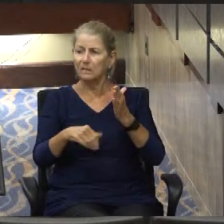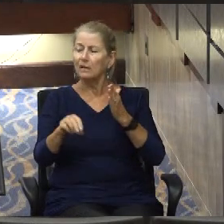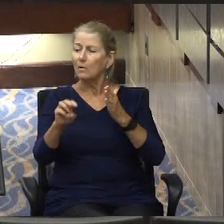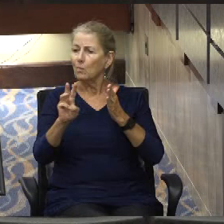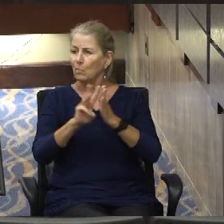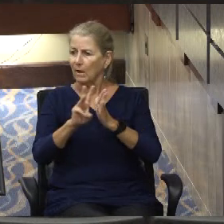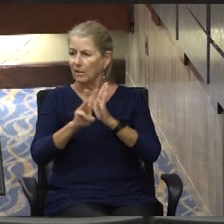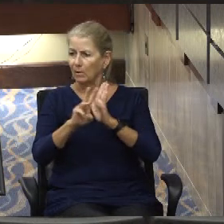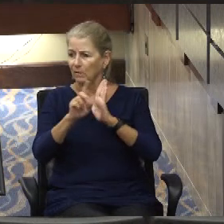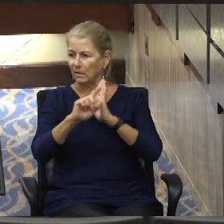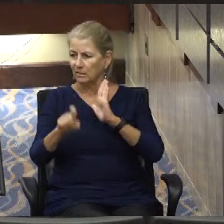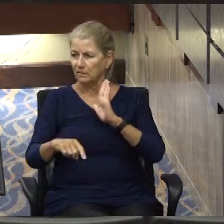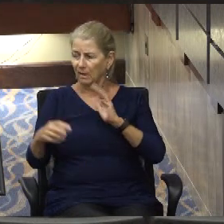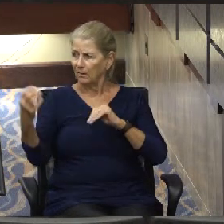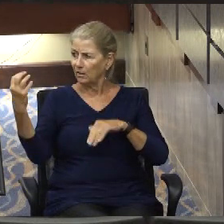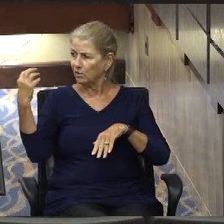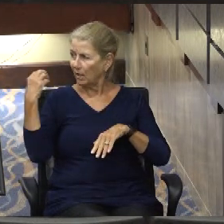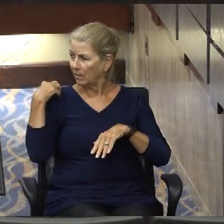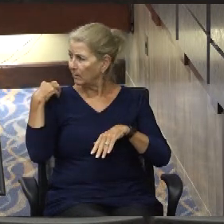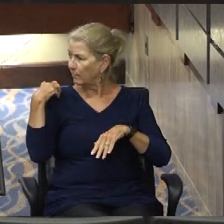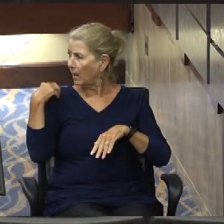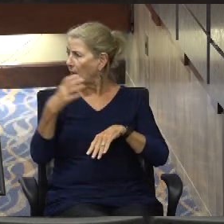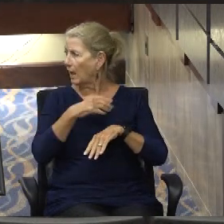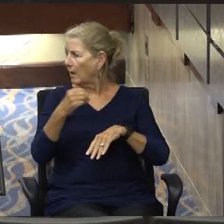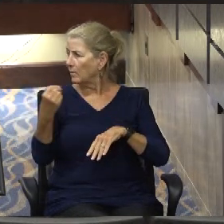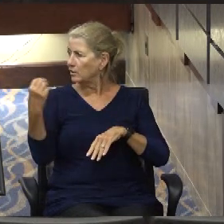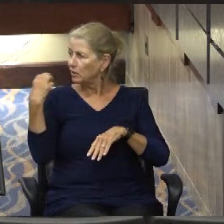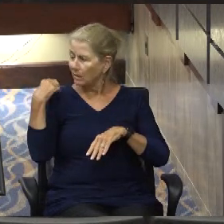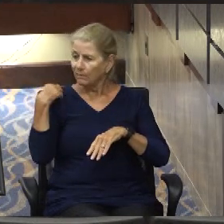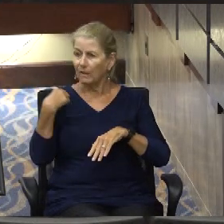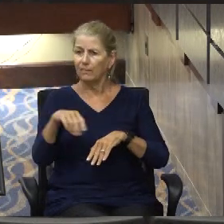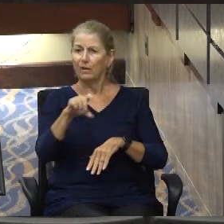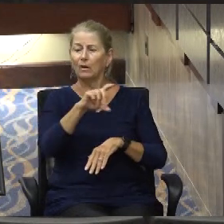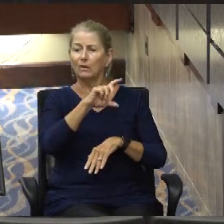former acting chief and former chief of the City of Waco Police Department.